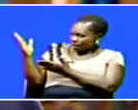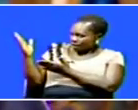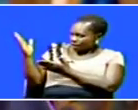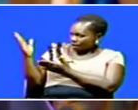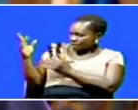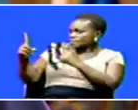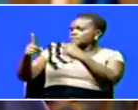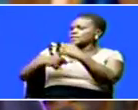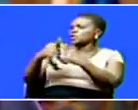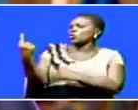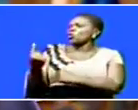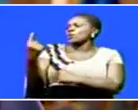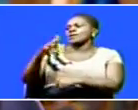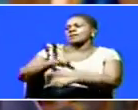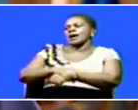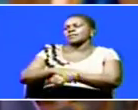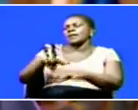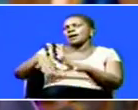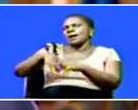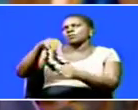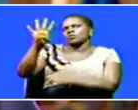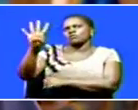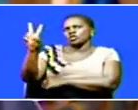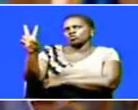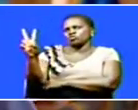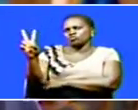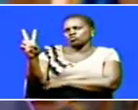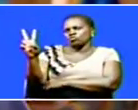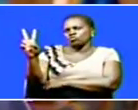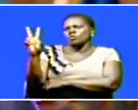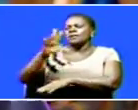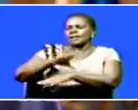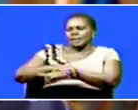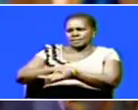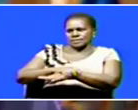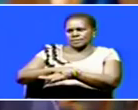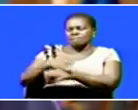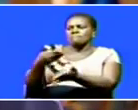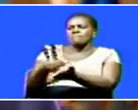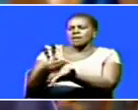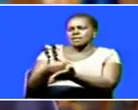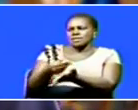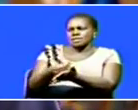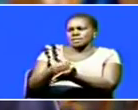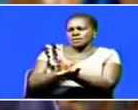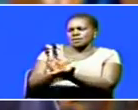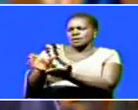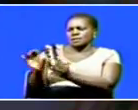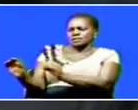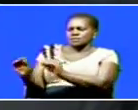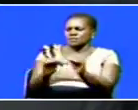have six people out of 42, only who are having the cash